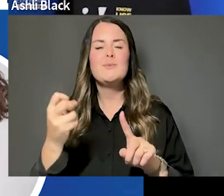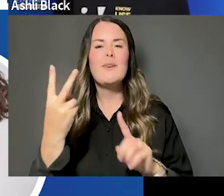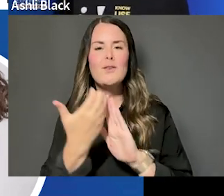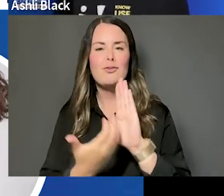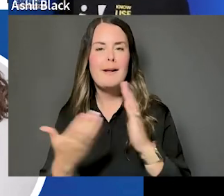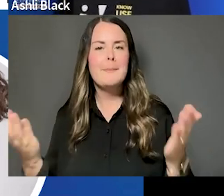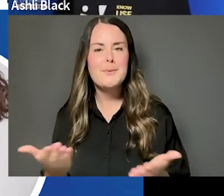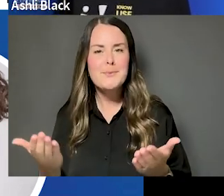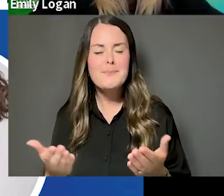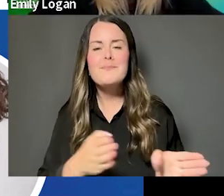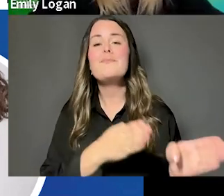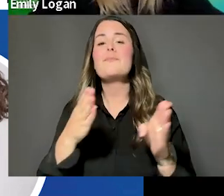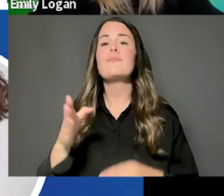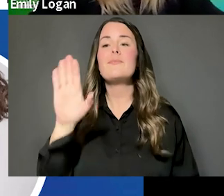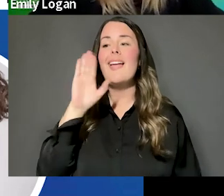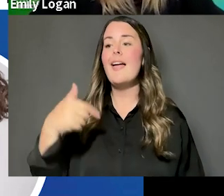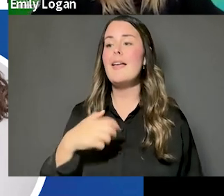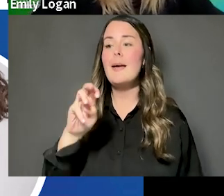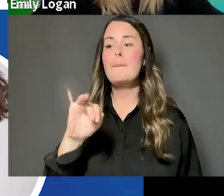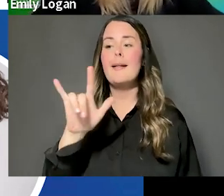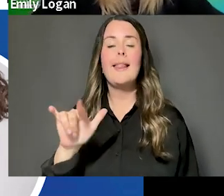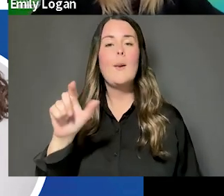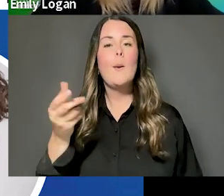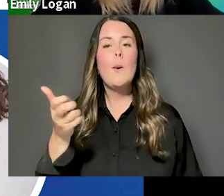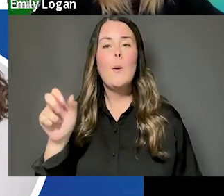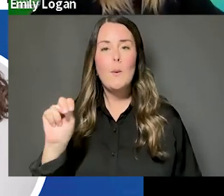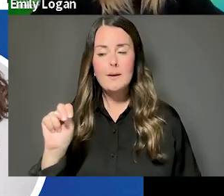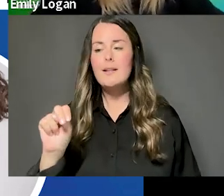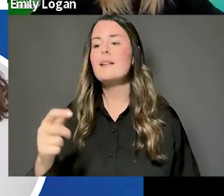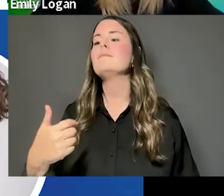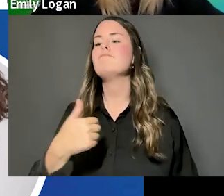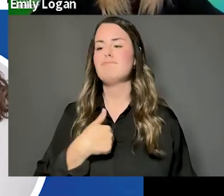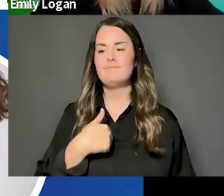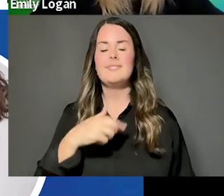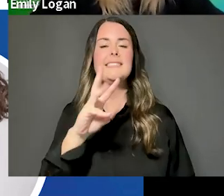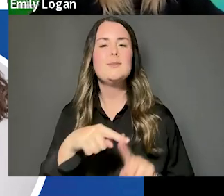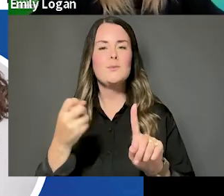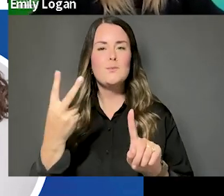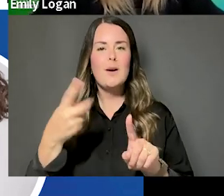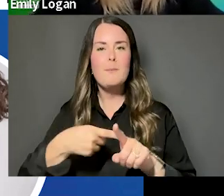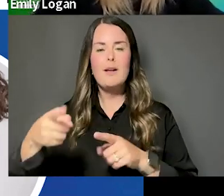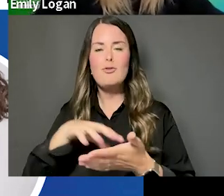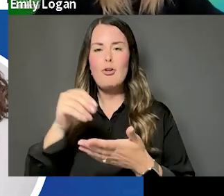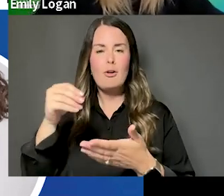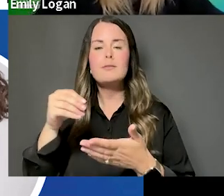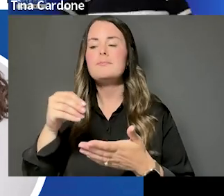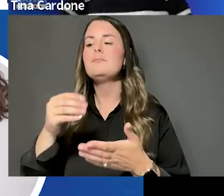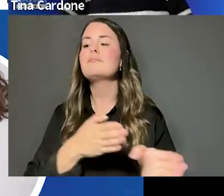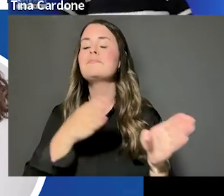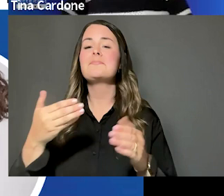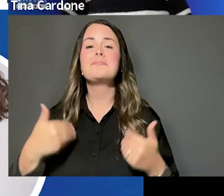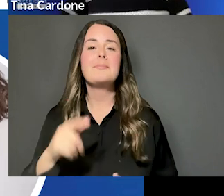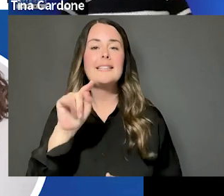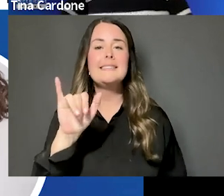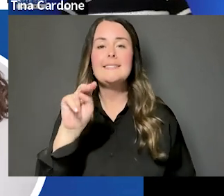IM. Hi, I'm Emily Logan, and I am a 612 Professional Learning Specialist here at IM. And I